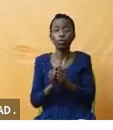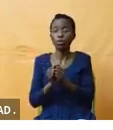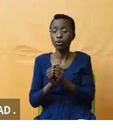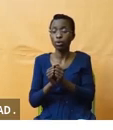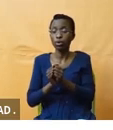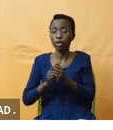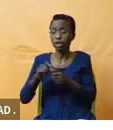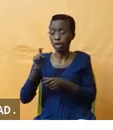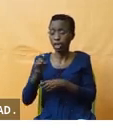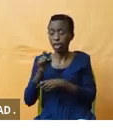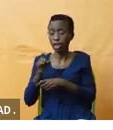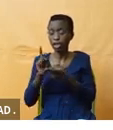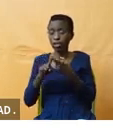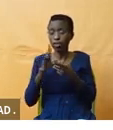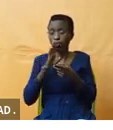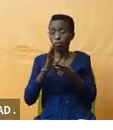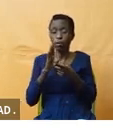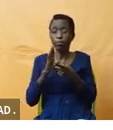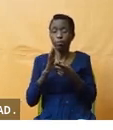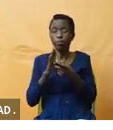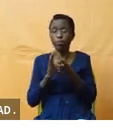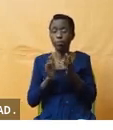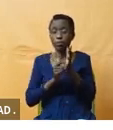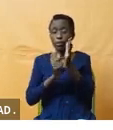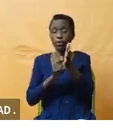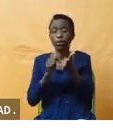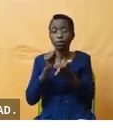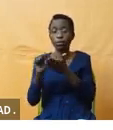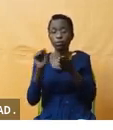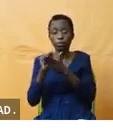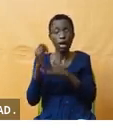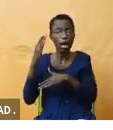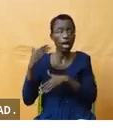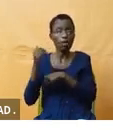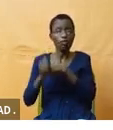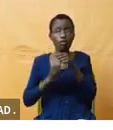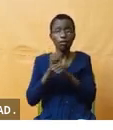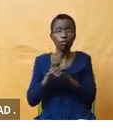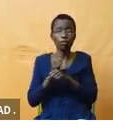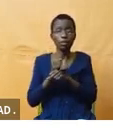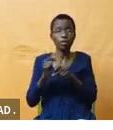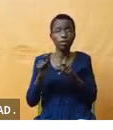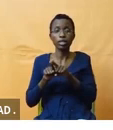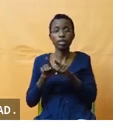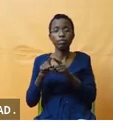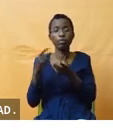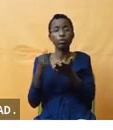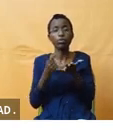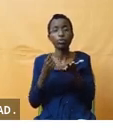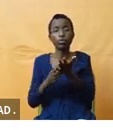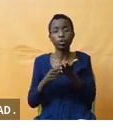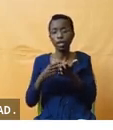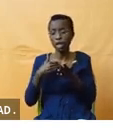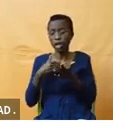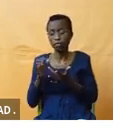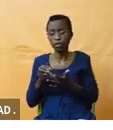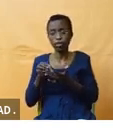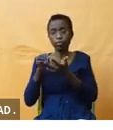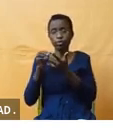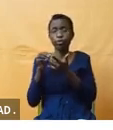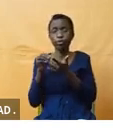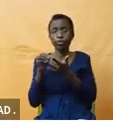be presented or publicized annually. But in the case of Uganda, there was quite a unique